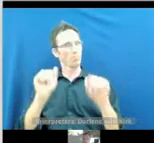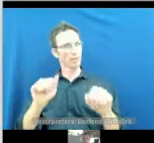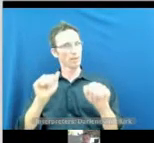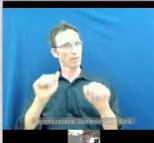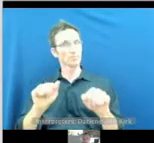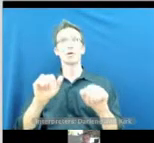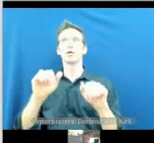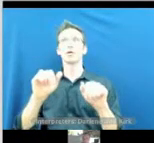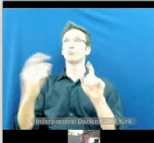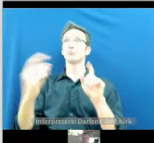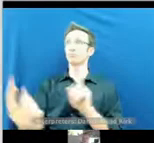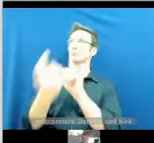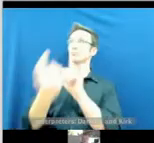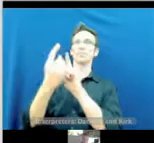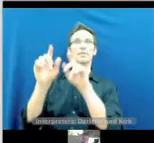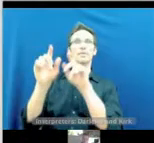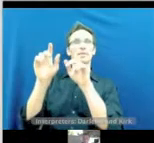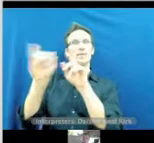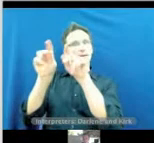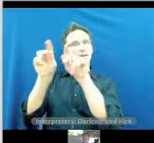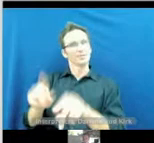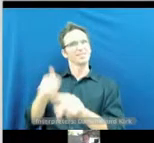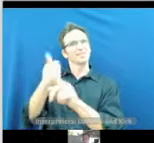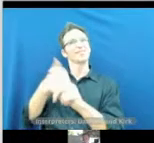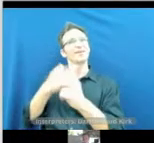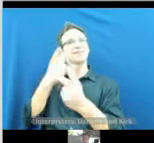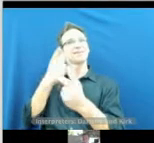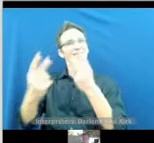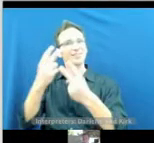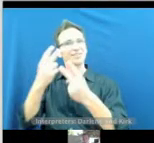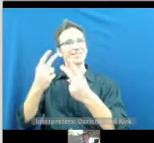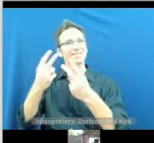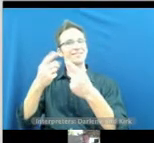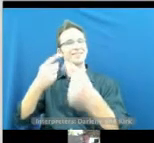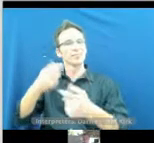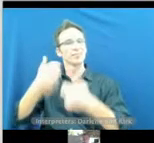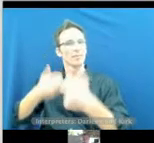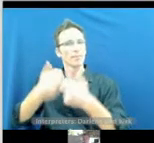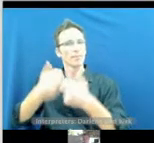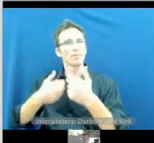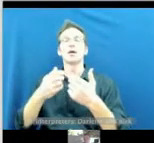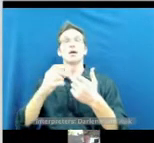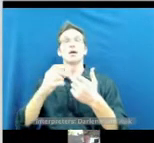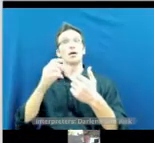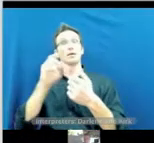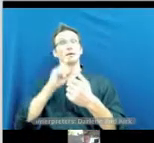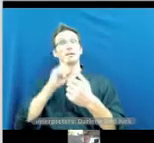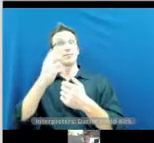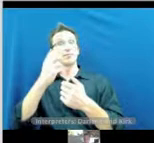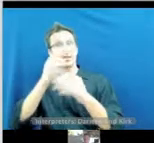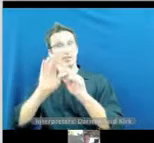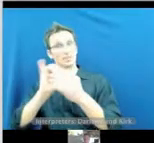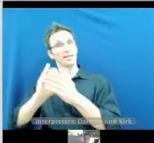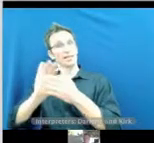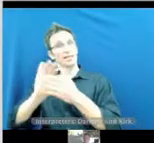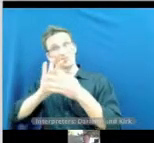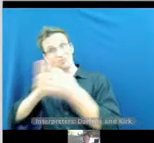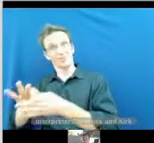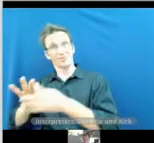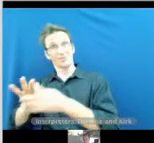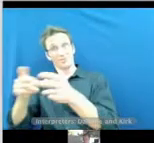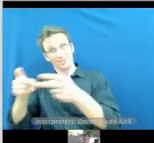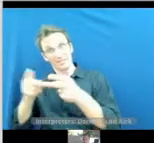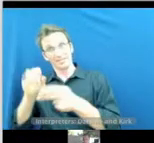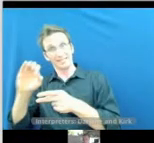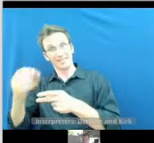vision issue. So it truly can't be about settings. It has to be about something else. It has to be about the